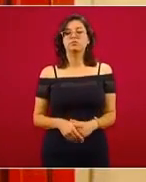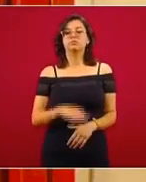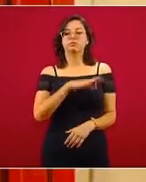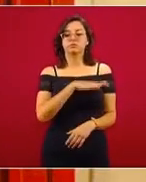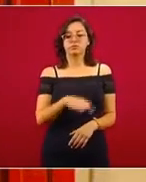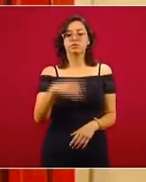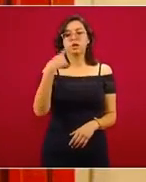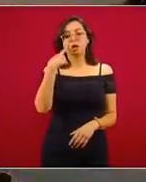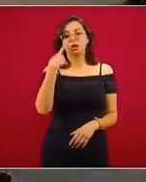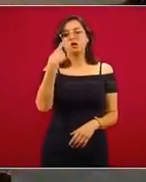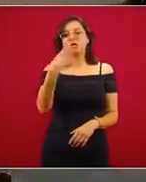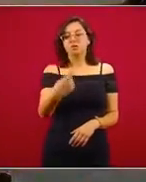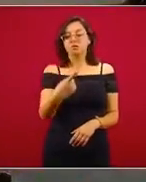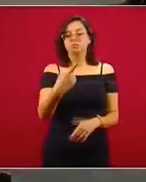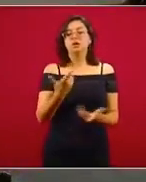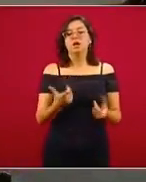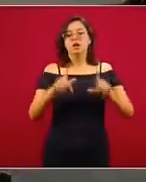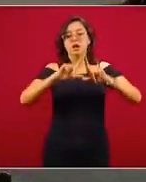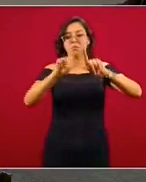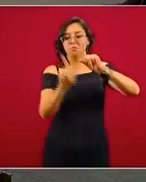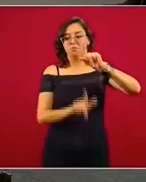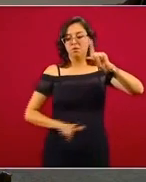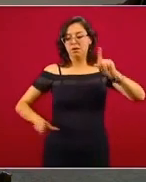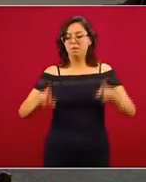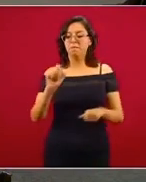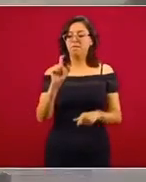either positive or negative.